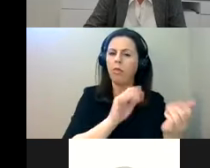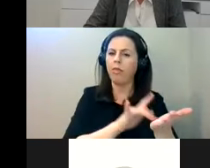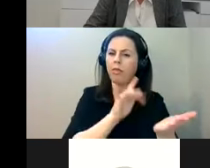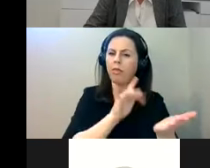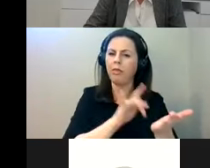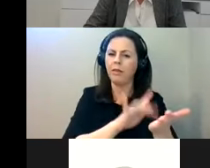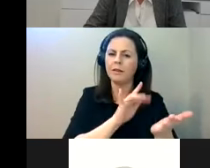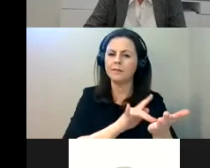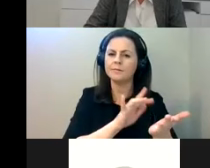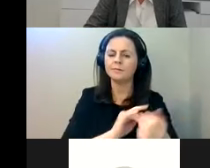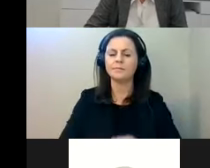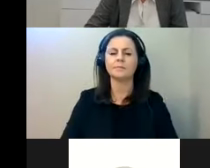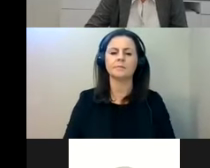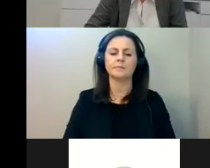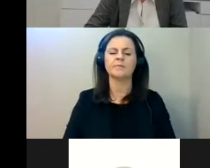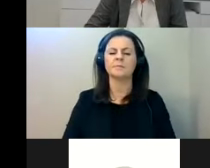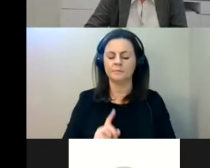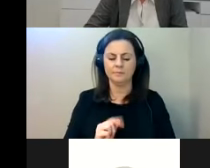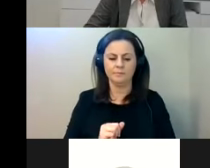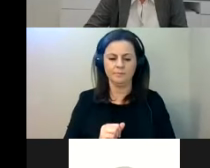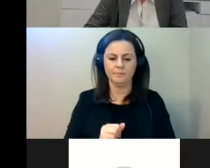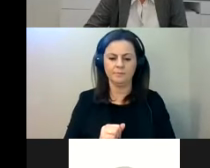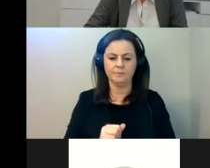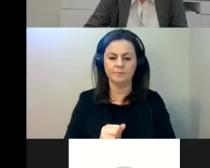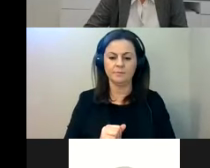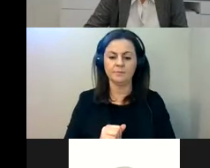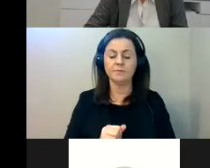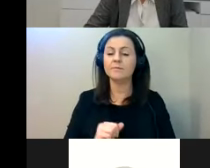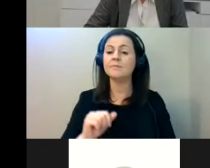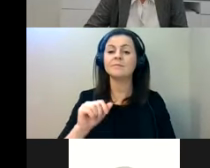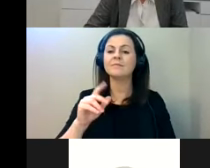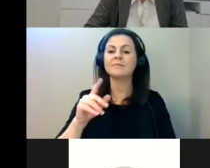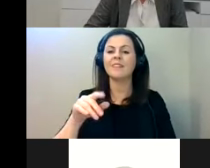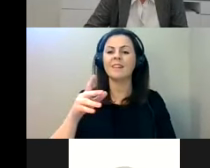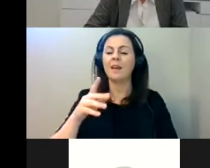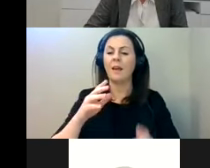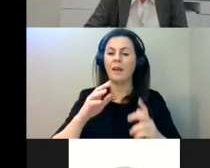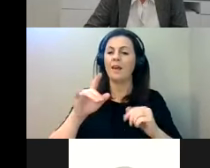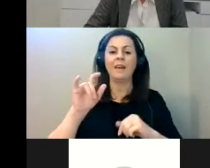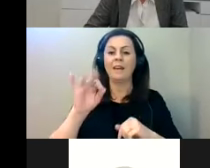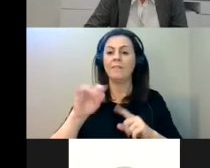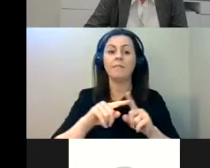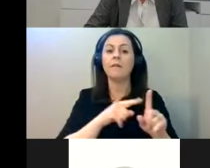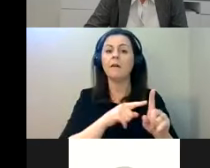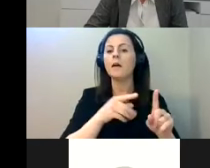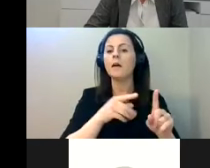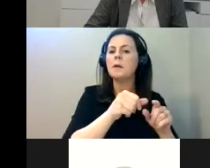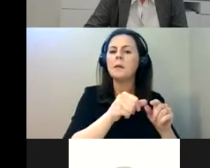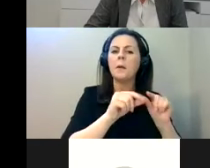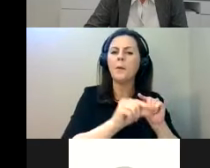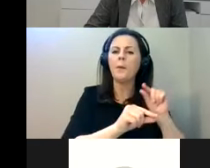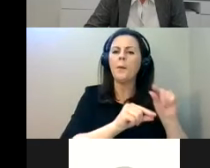unless amounts removed from account were very much higher than normal. How do they address that? Or can you address that issue? So they're kind of